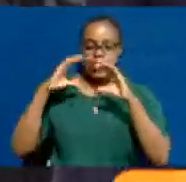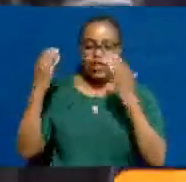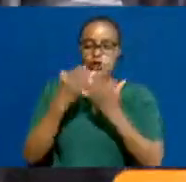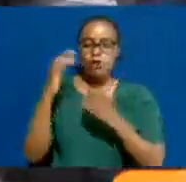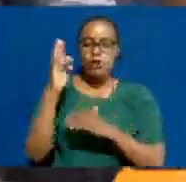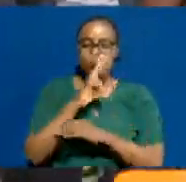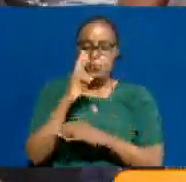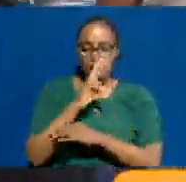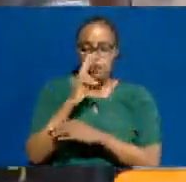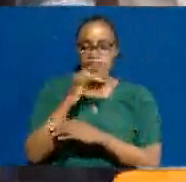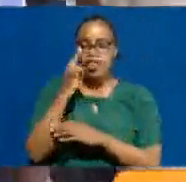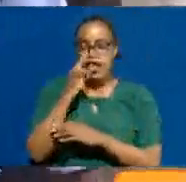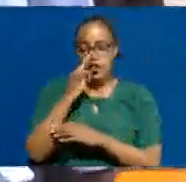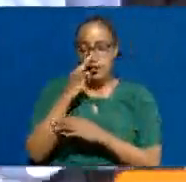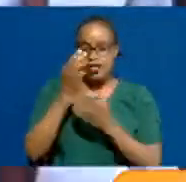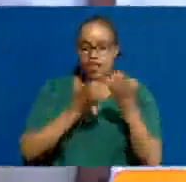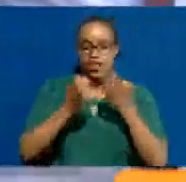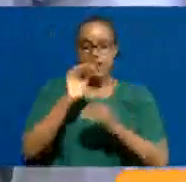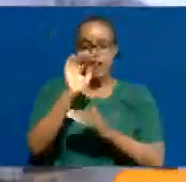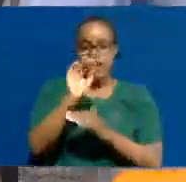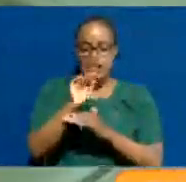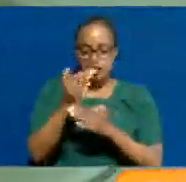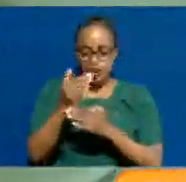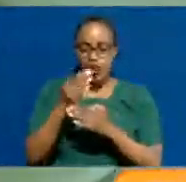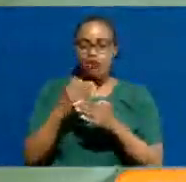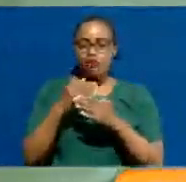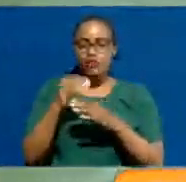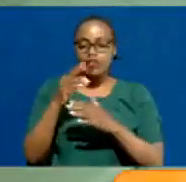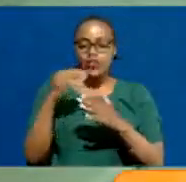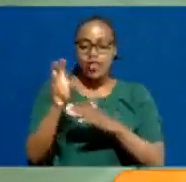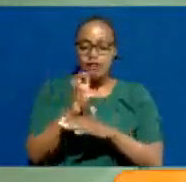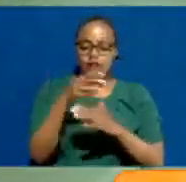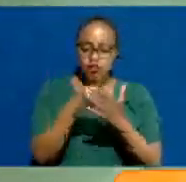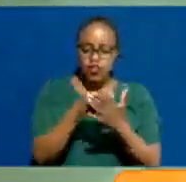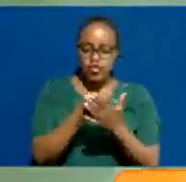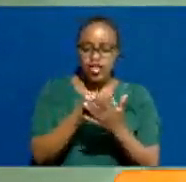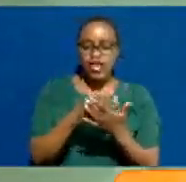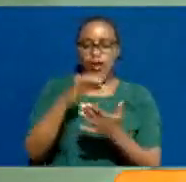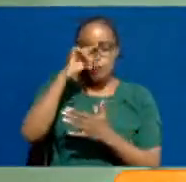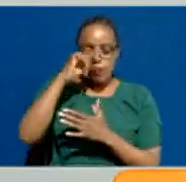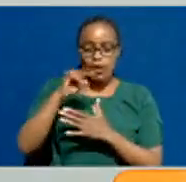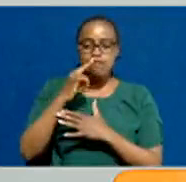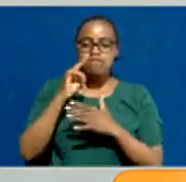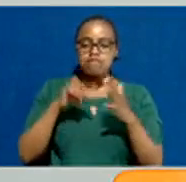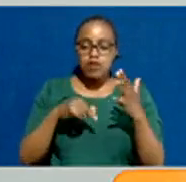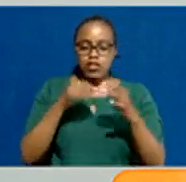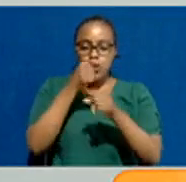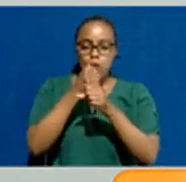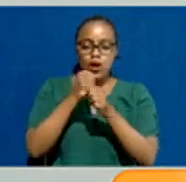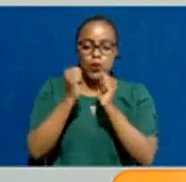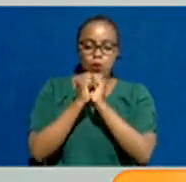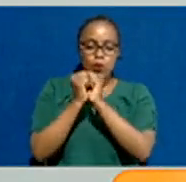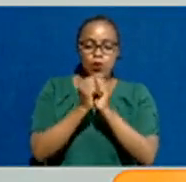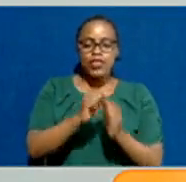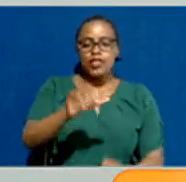their impact on the domestic economy call for tightening of the monetary policy. Njoroge further explained that they are going to work with Credit